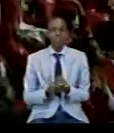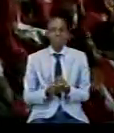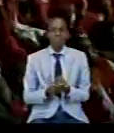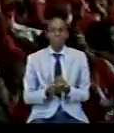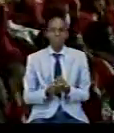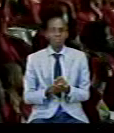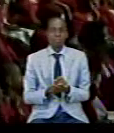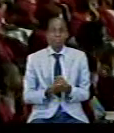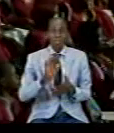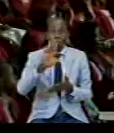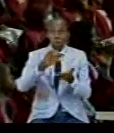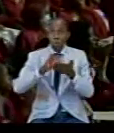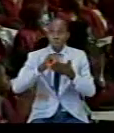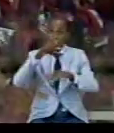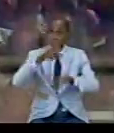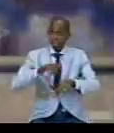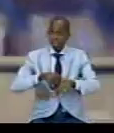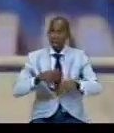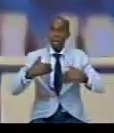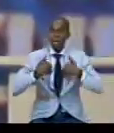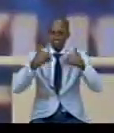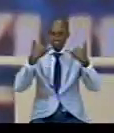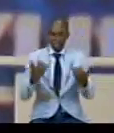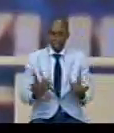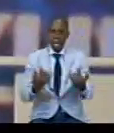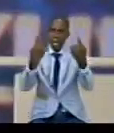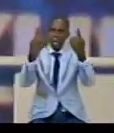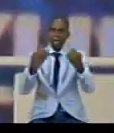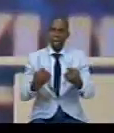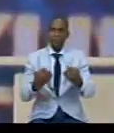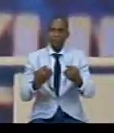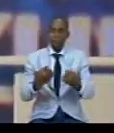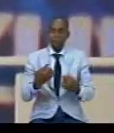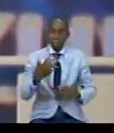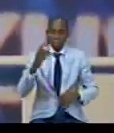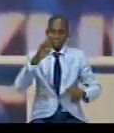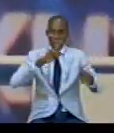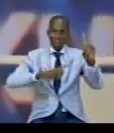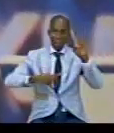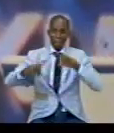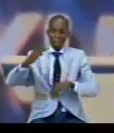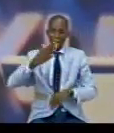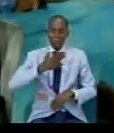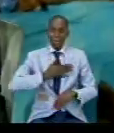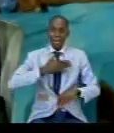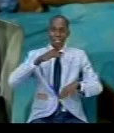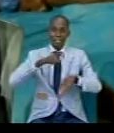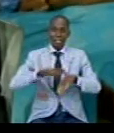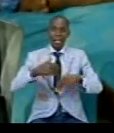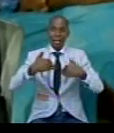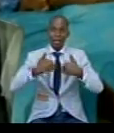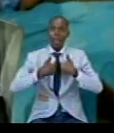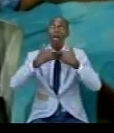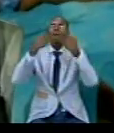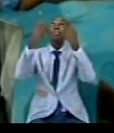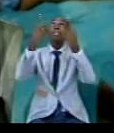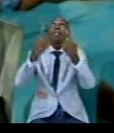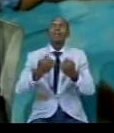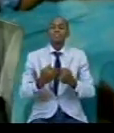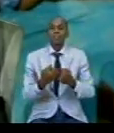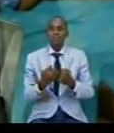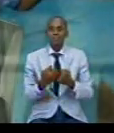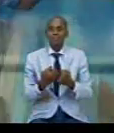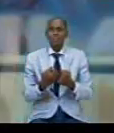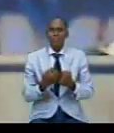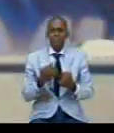Your own time has now come. My time has come. I'm looking for